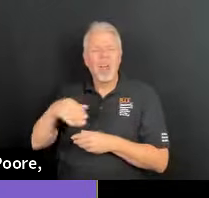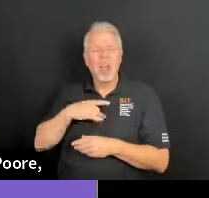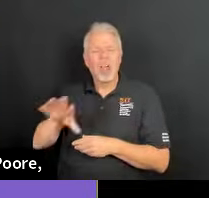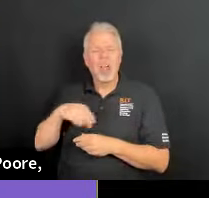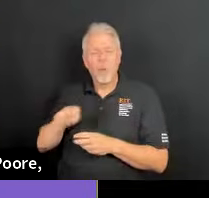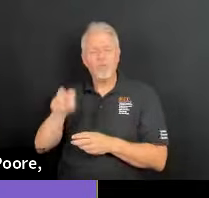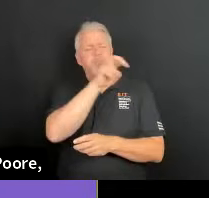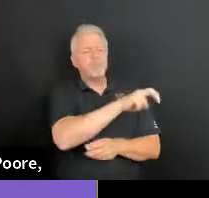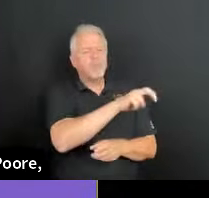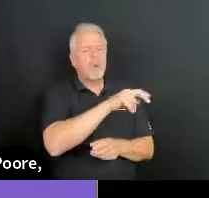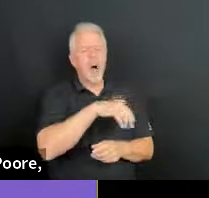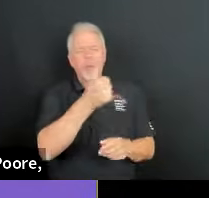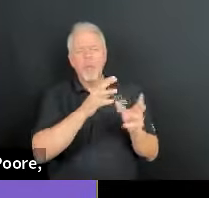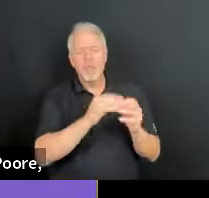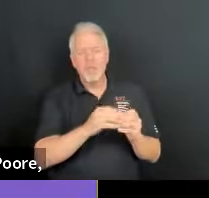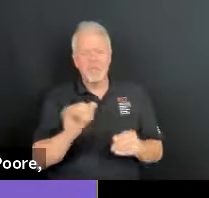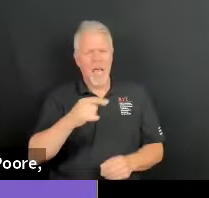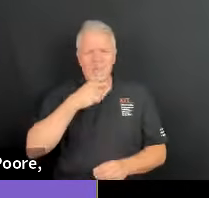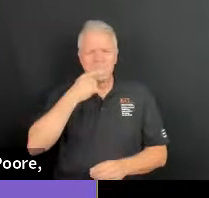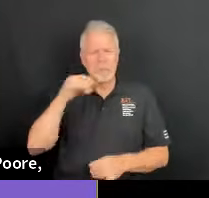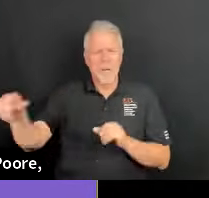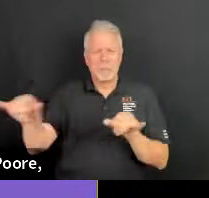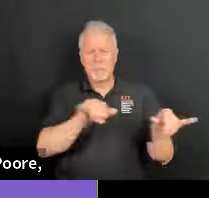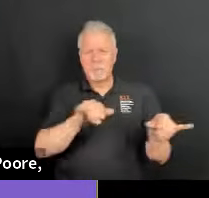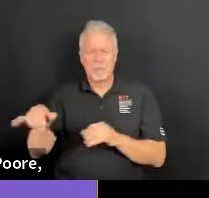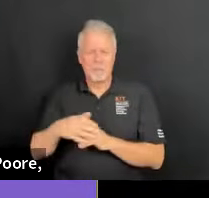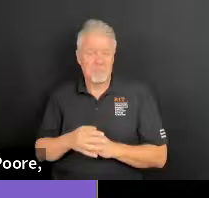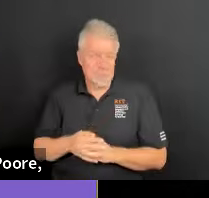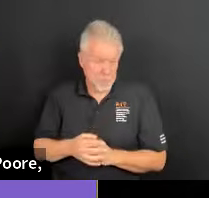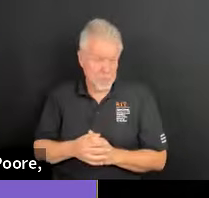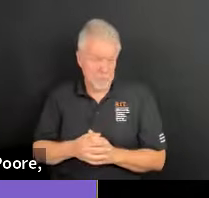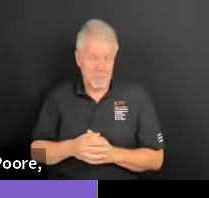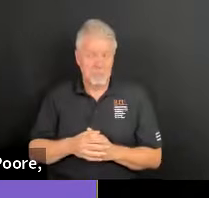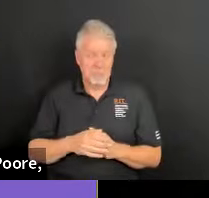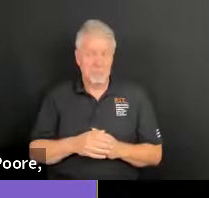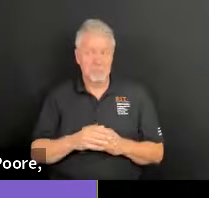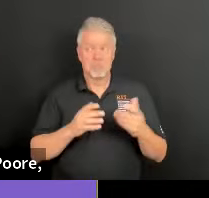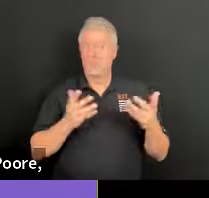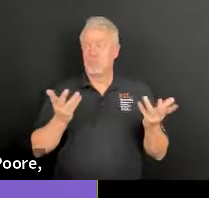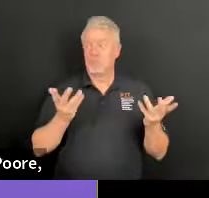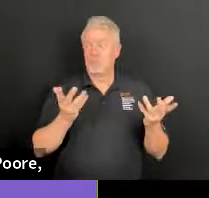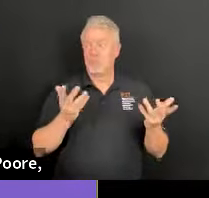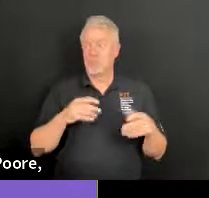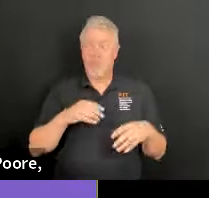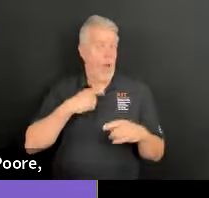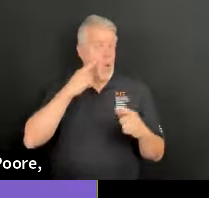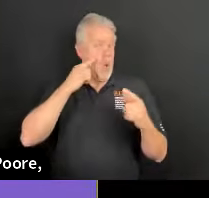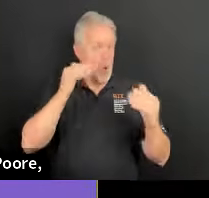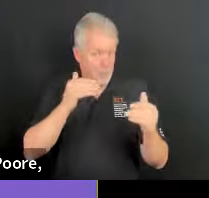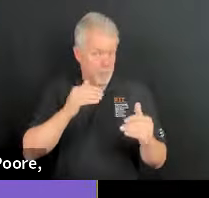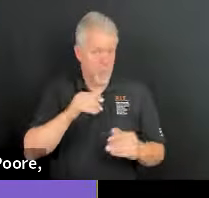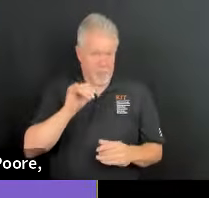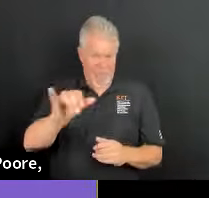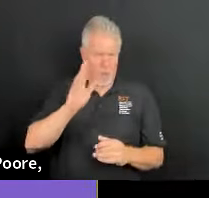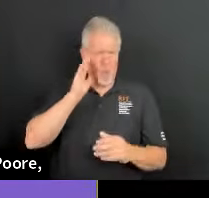anywhere in the country. Maybe you like one meeting and you can stay, or you can switch out to